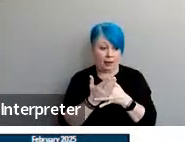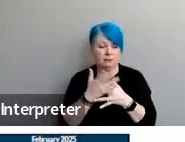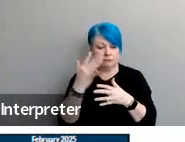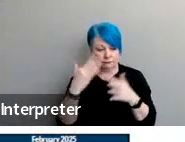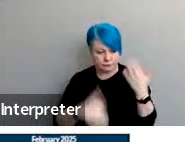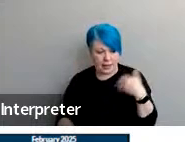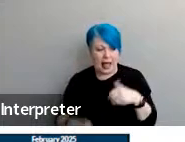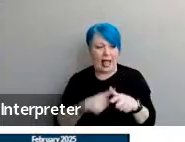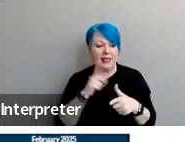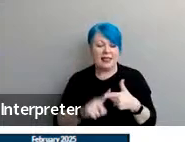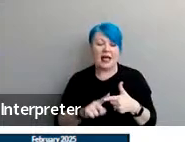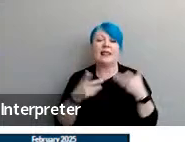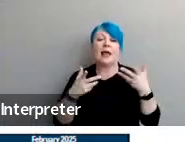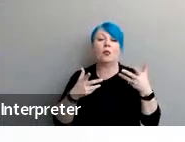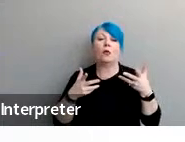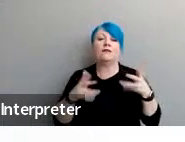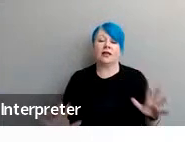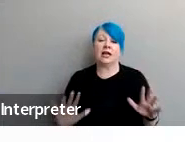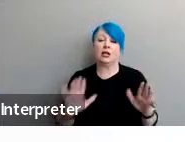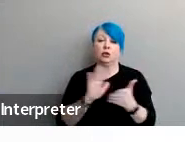June.